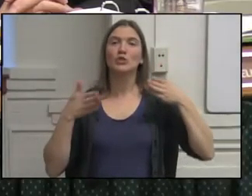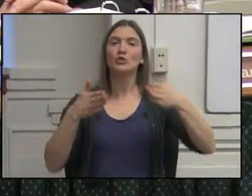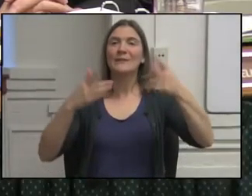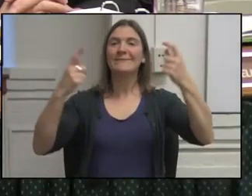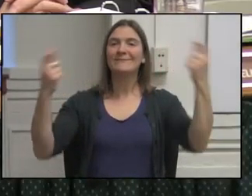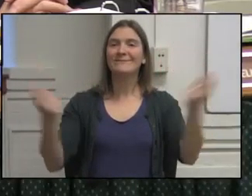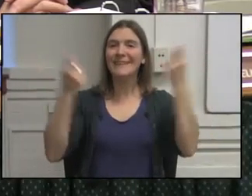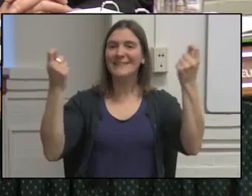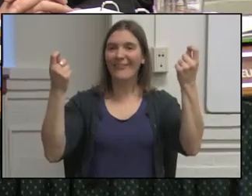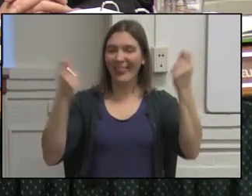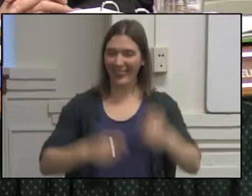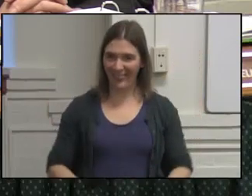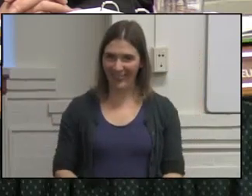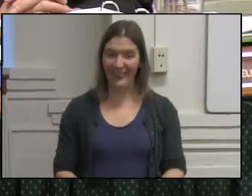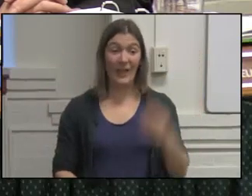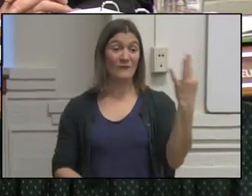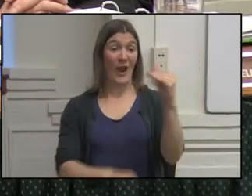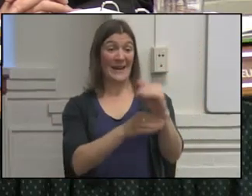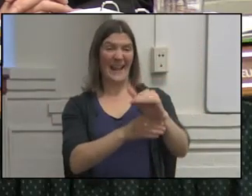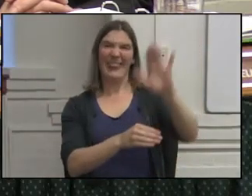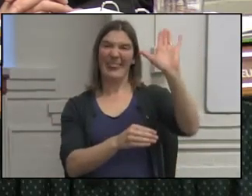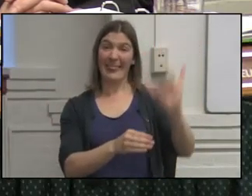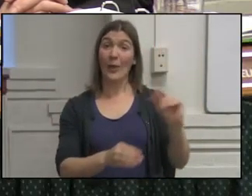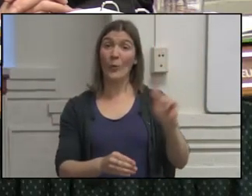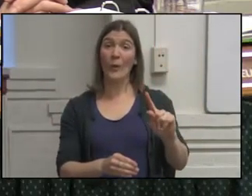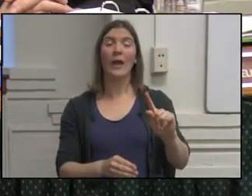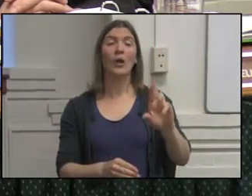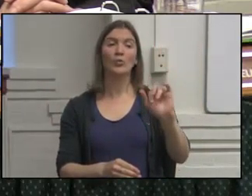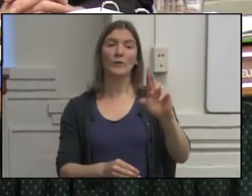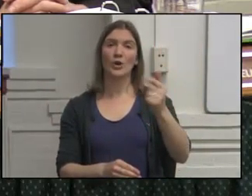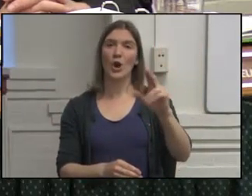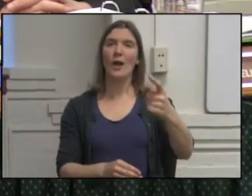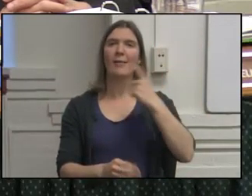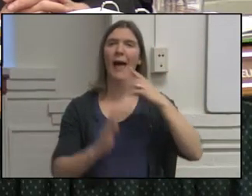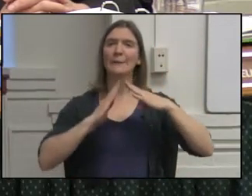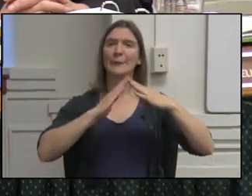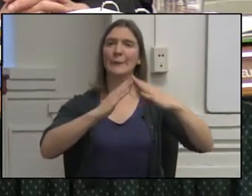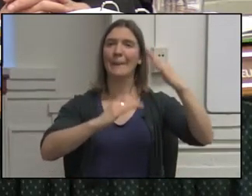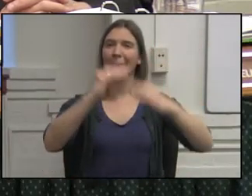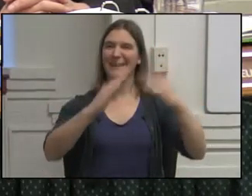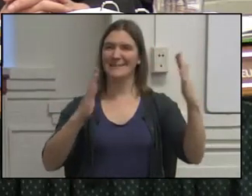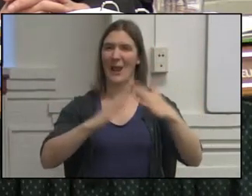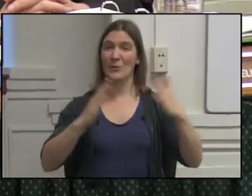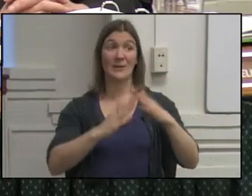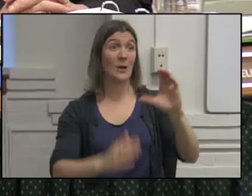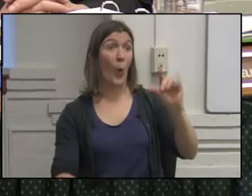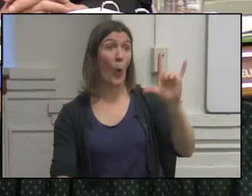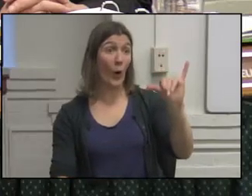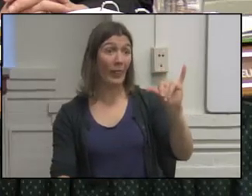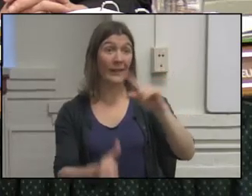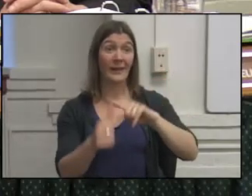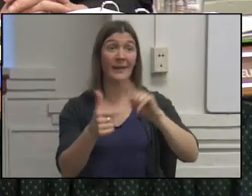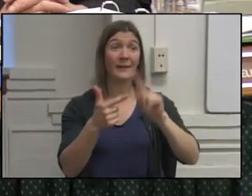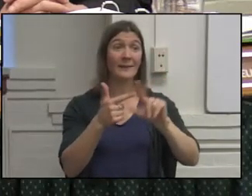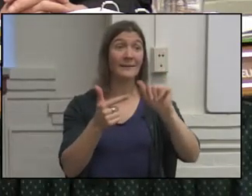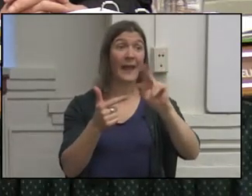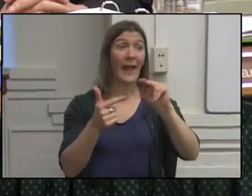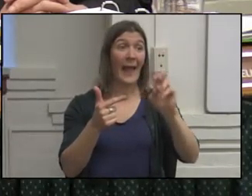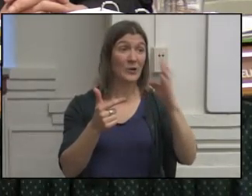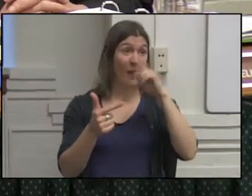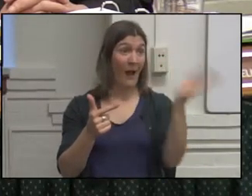festival, Friday night festival at the River Garden. And we have Orly and Ann, if you'd like to come over to